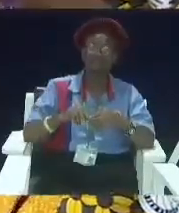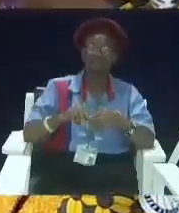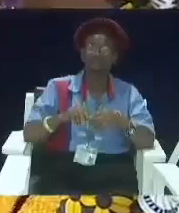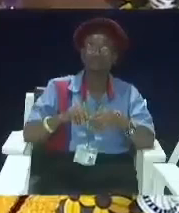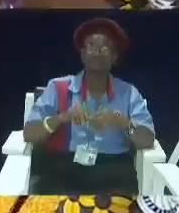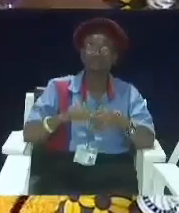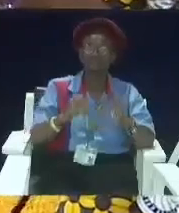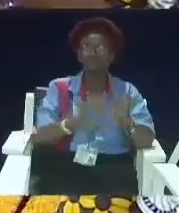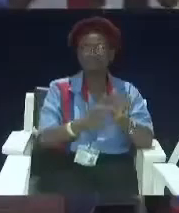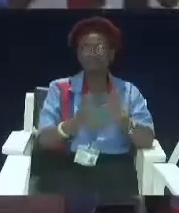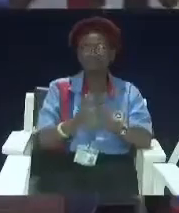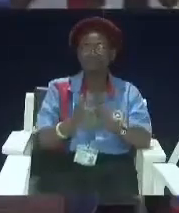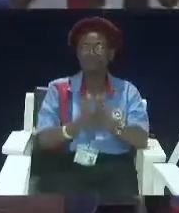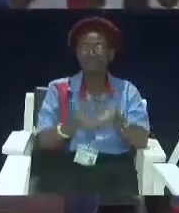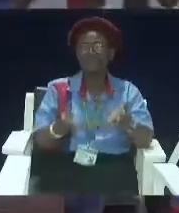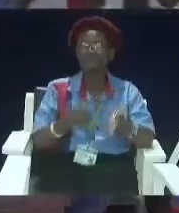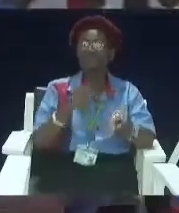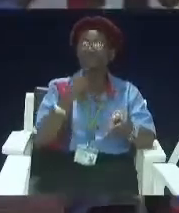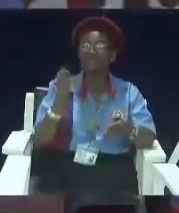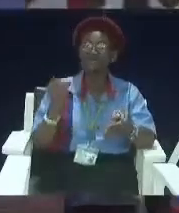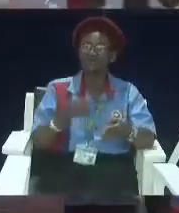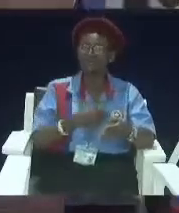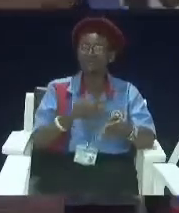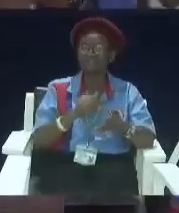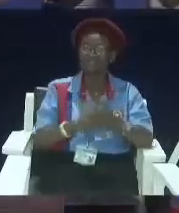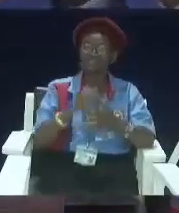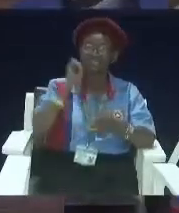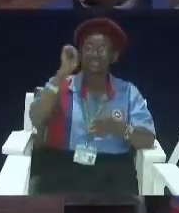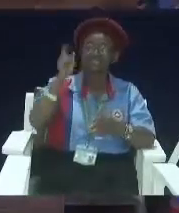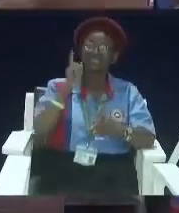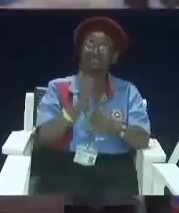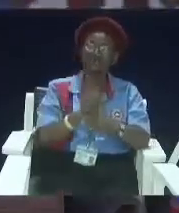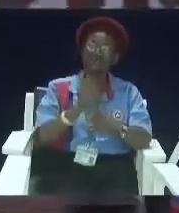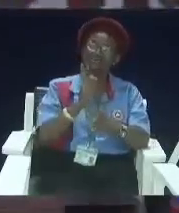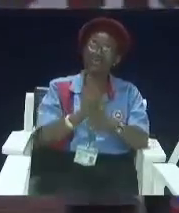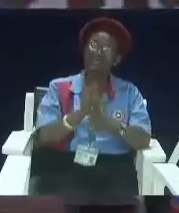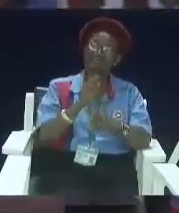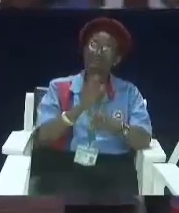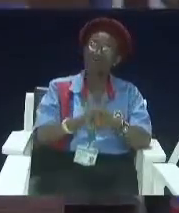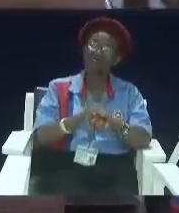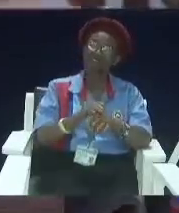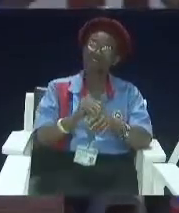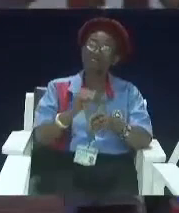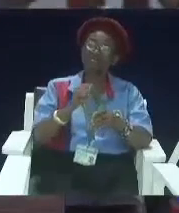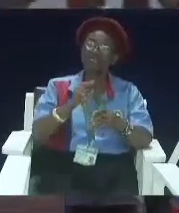43. The Bible tells us that he just kept on